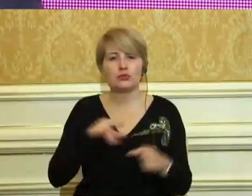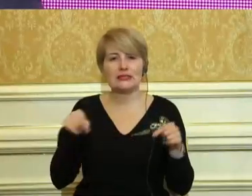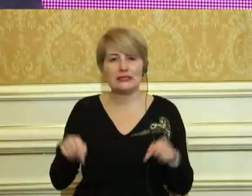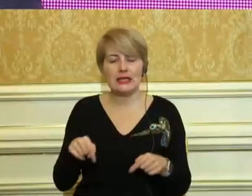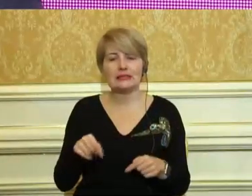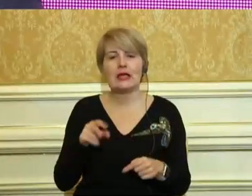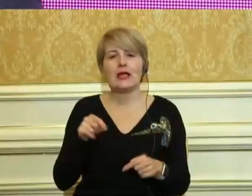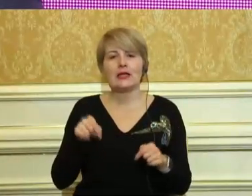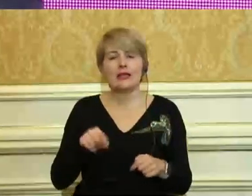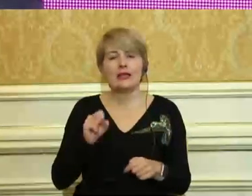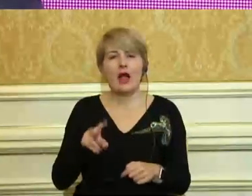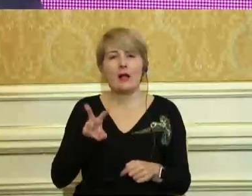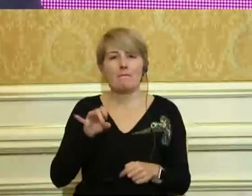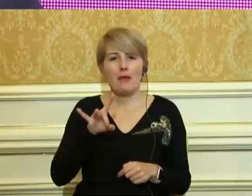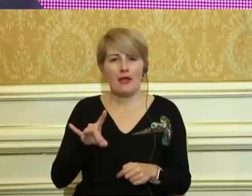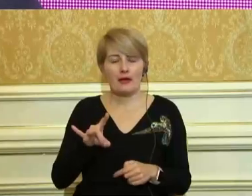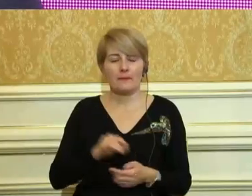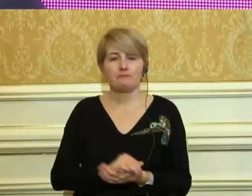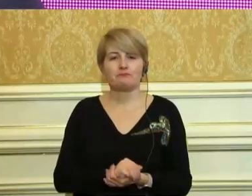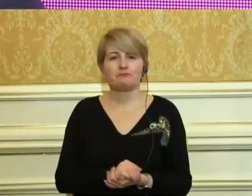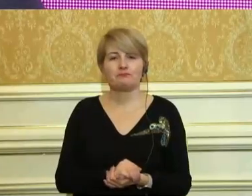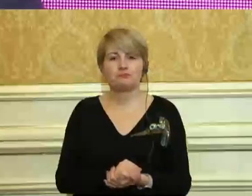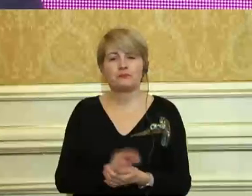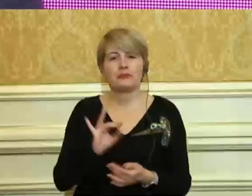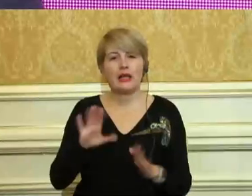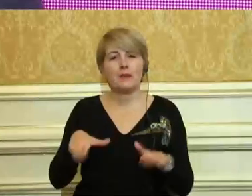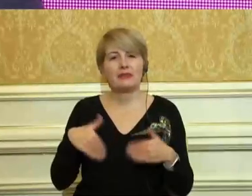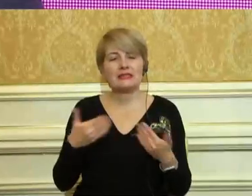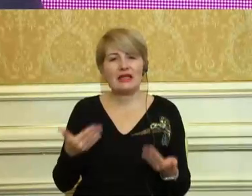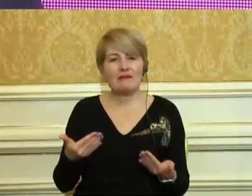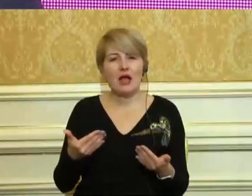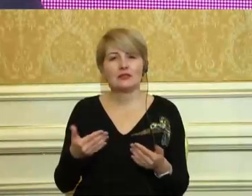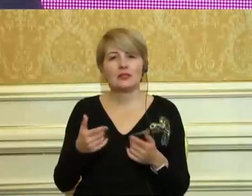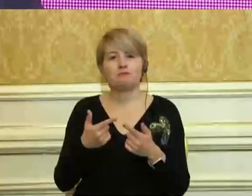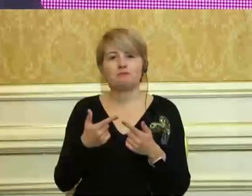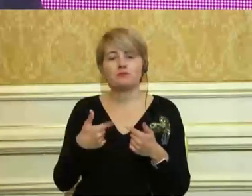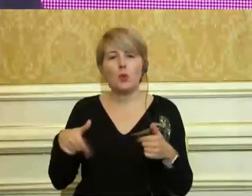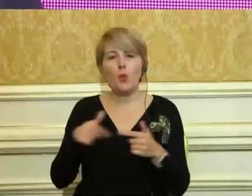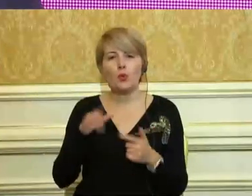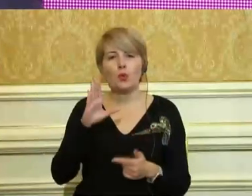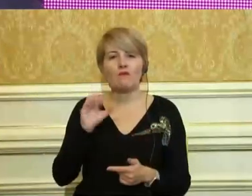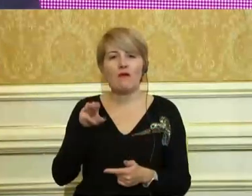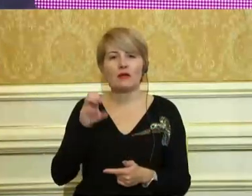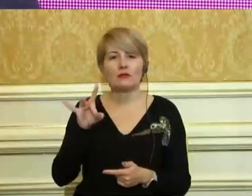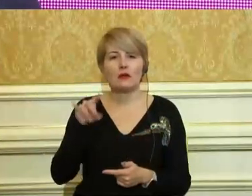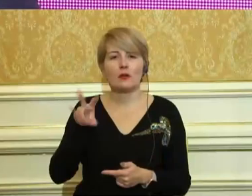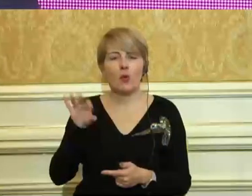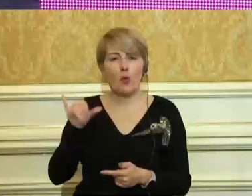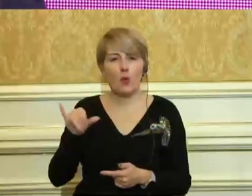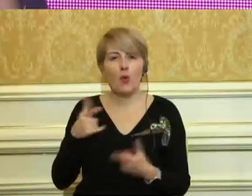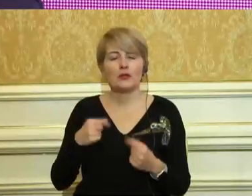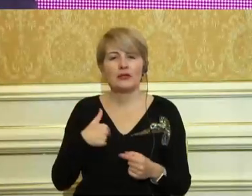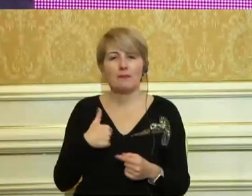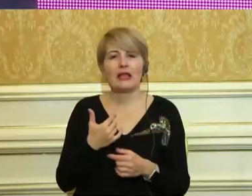councillor in the regional municipality of Waterloo. We are Canada's 10th largest community, and as has been indicated, on